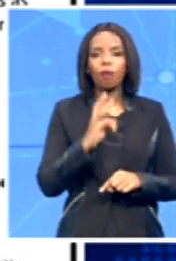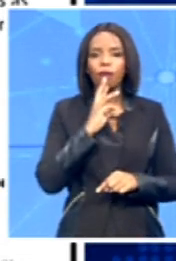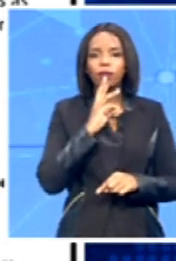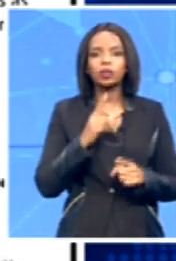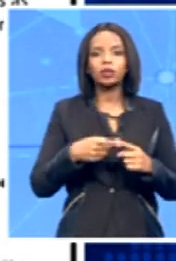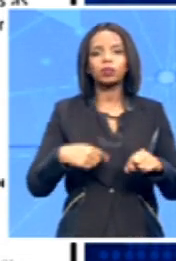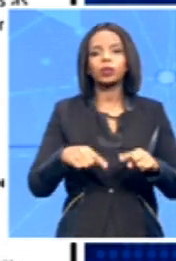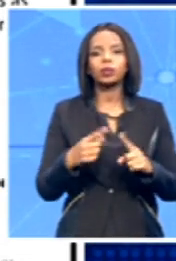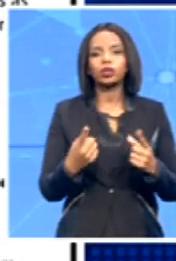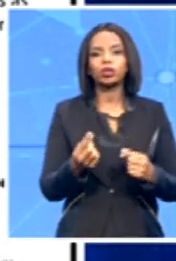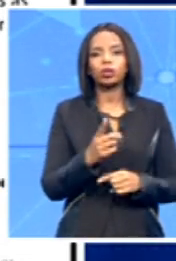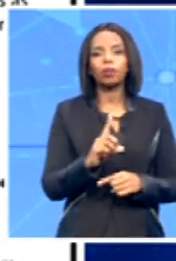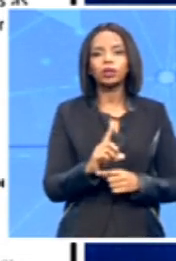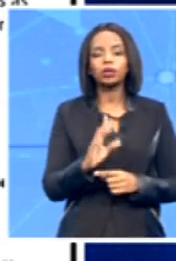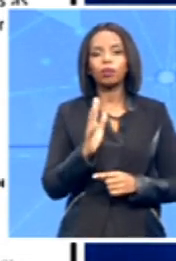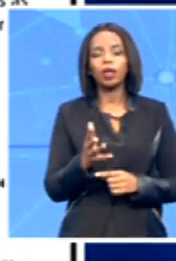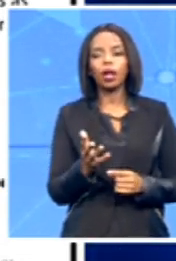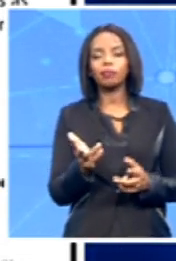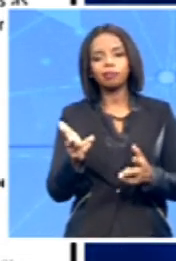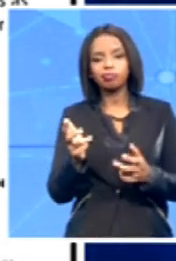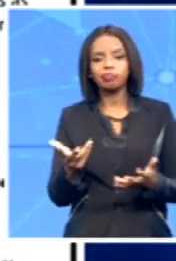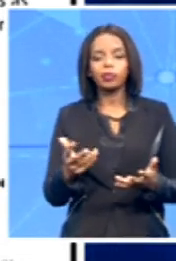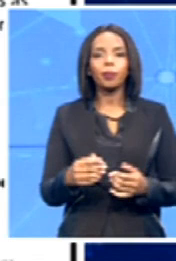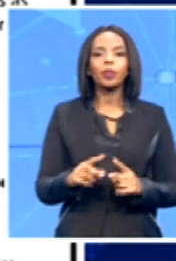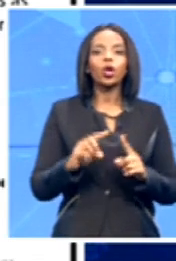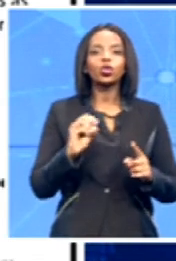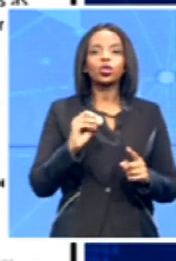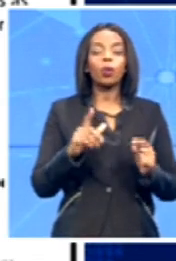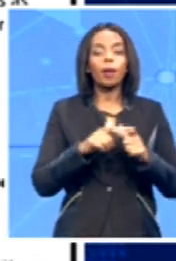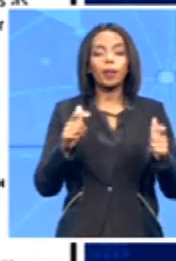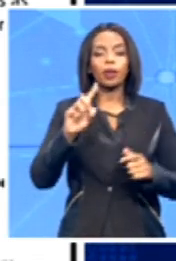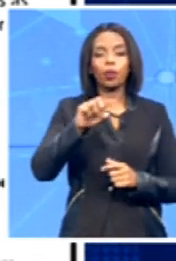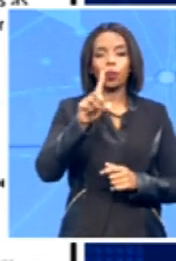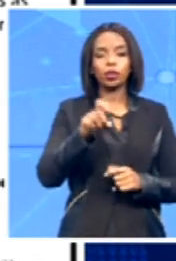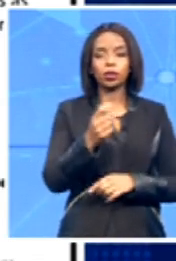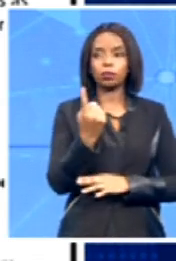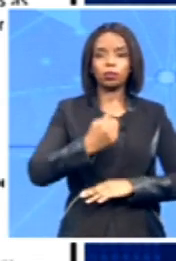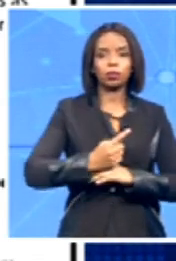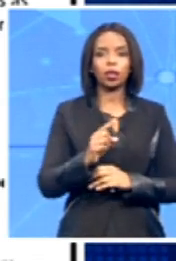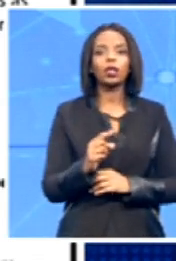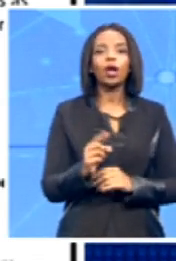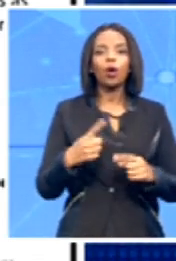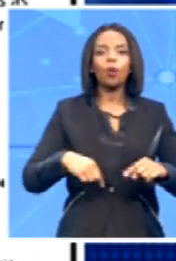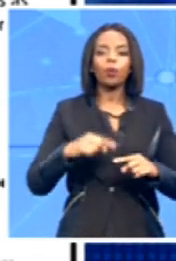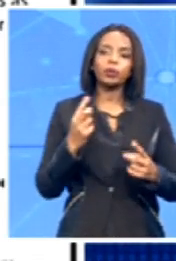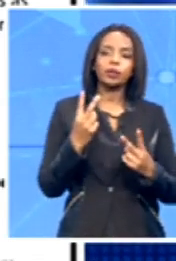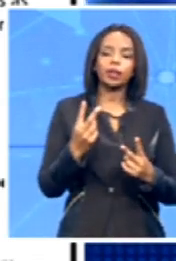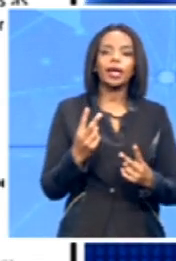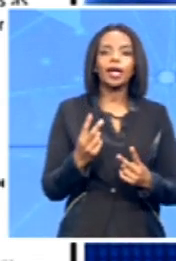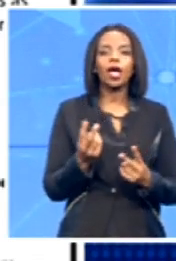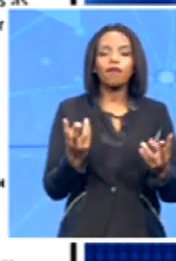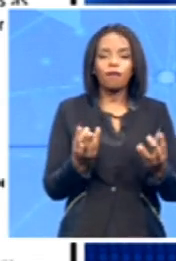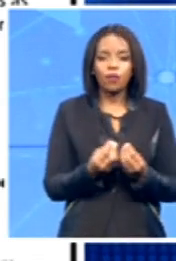we've been asking over the last few weeks is, are we seeing fewer admissions and fewer deaths? And this is the decoupling has been